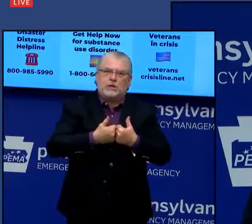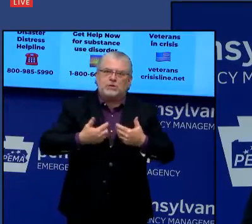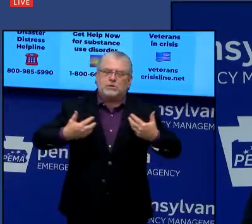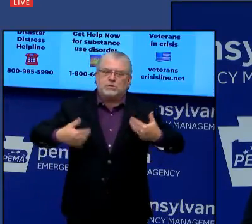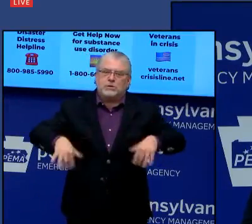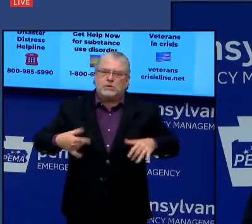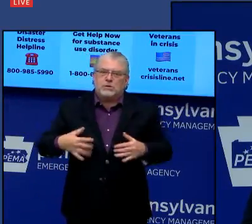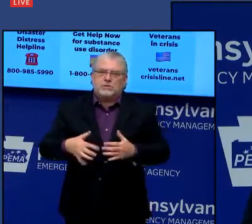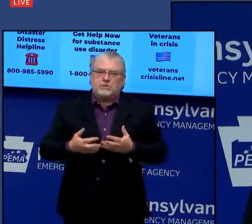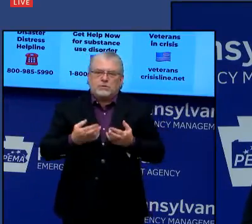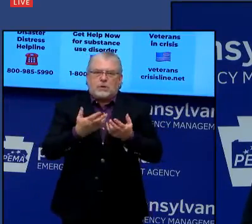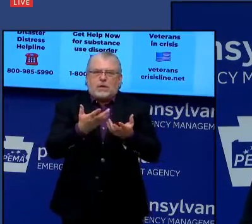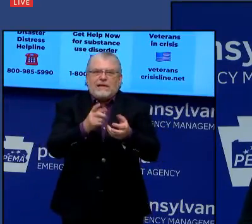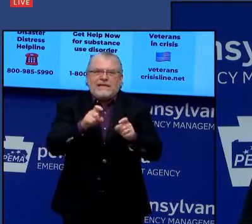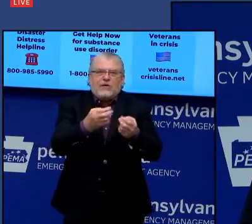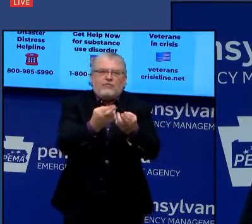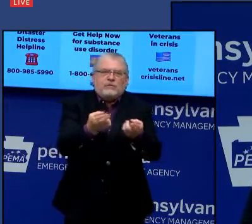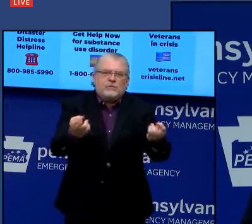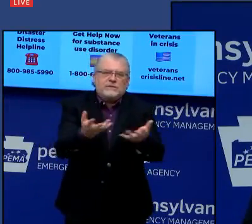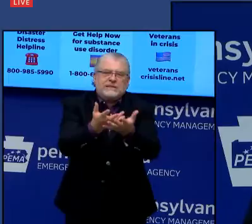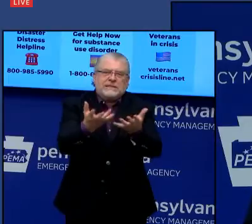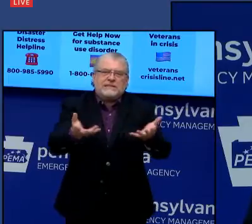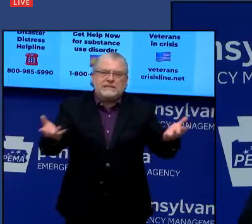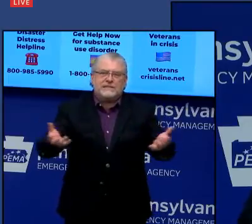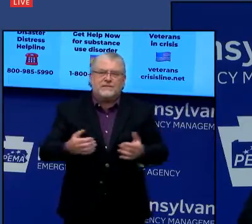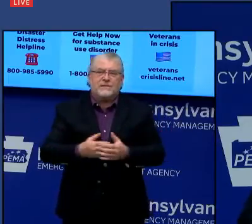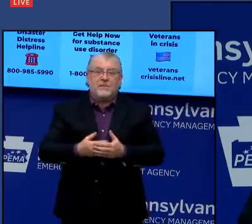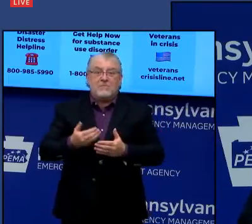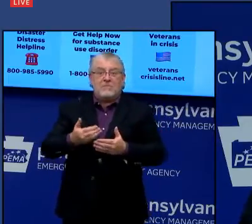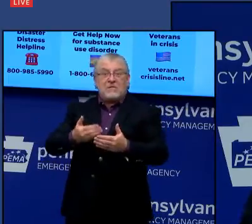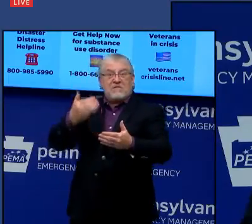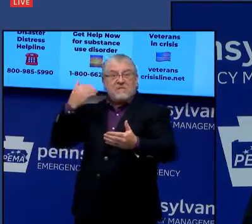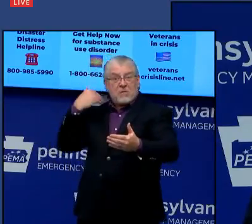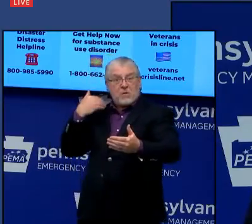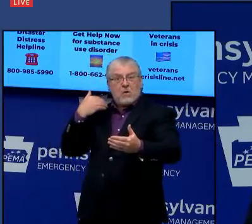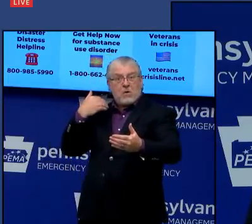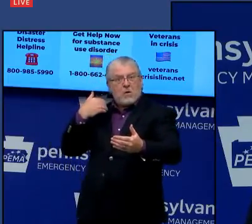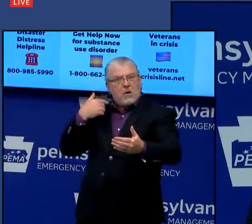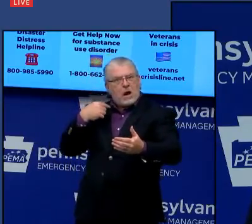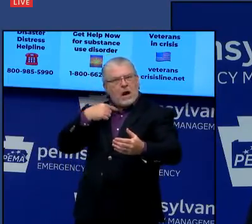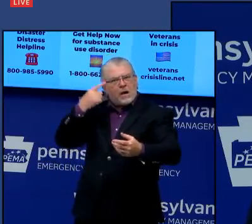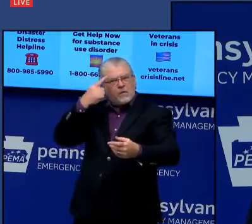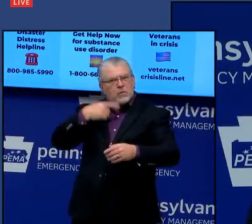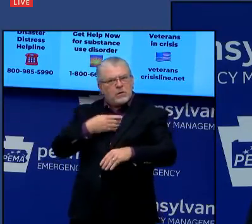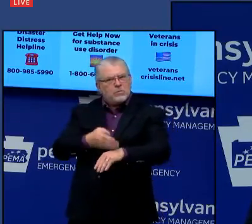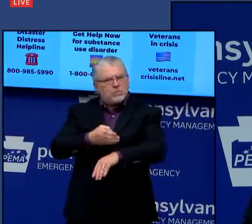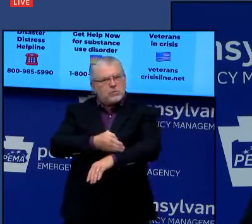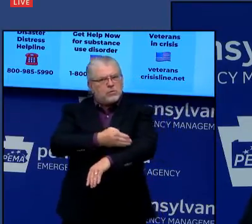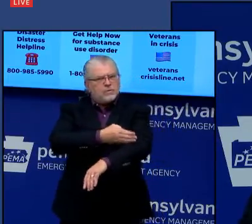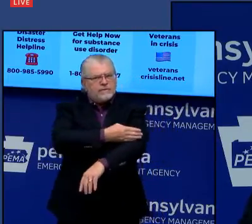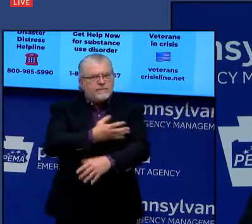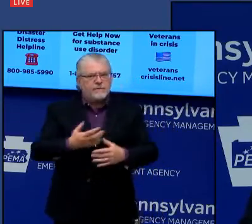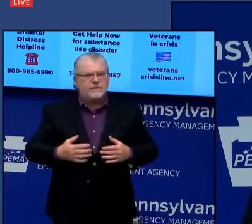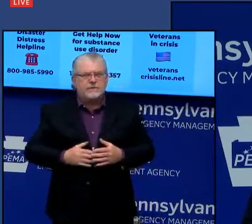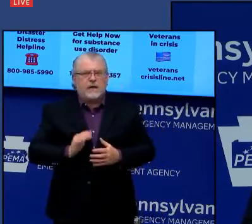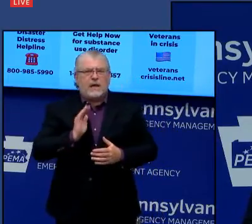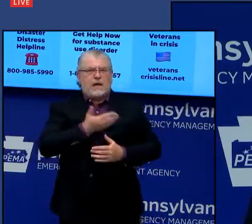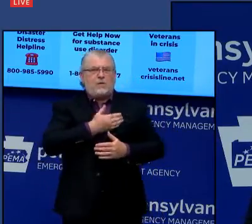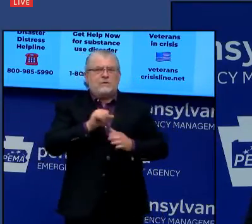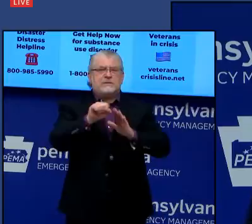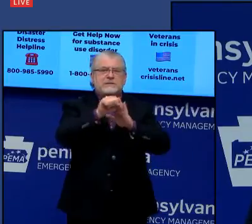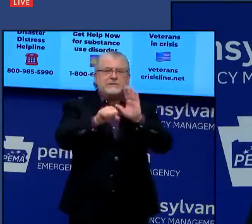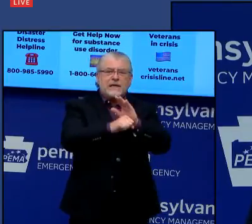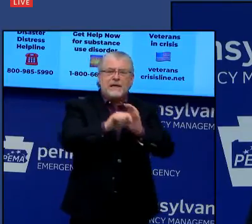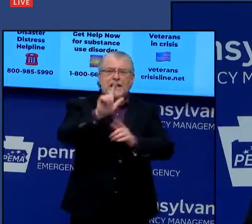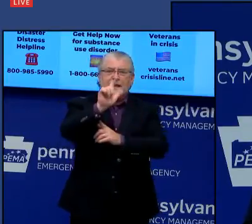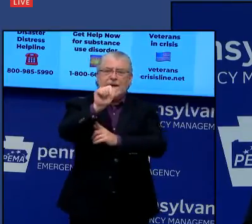think we're doing somewhat better in terms of that. Our state laboratory in the last week has obtained a significant number of supplies so we can do